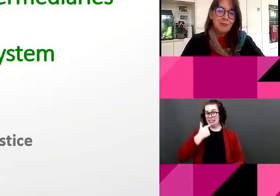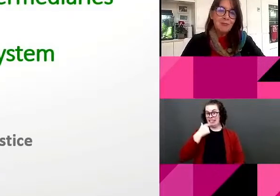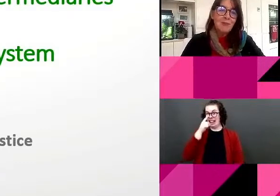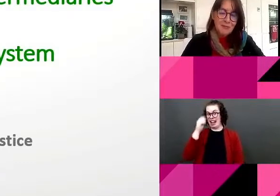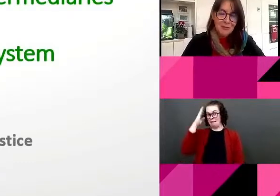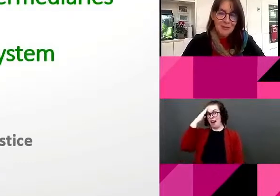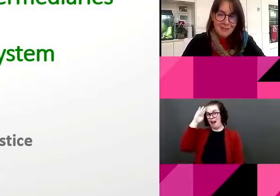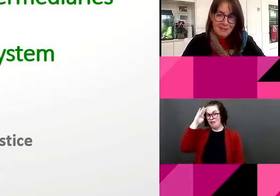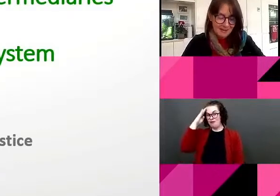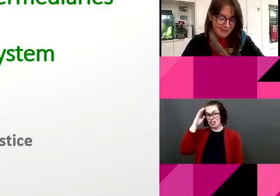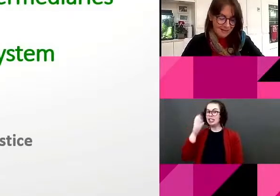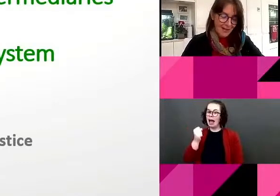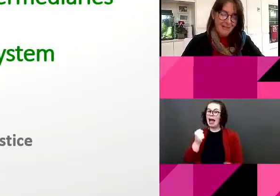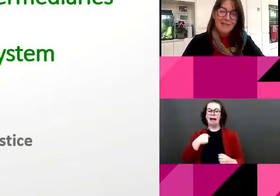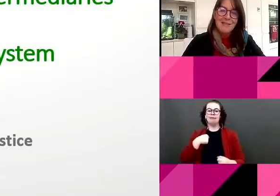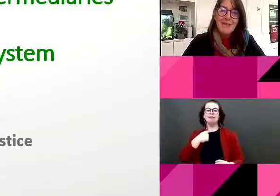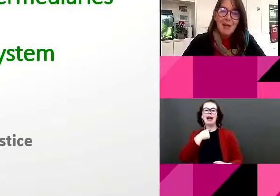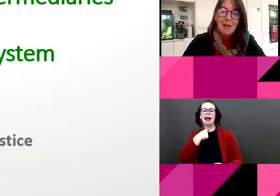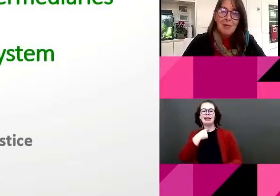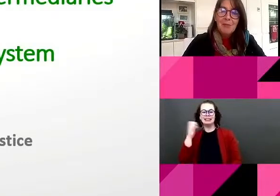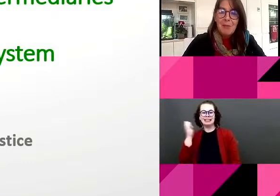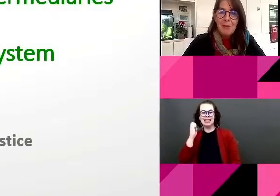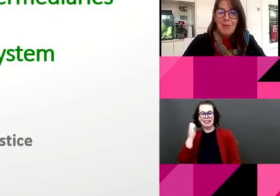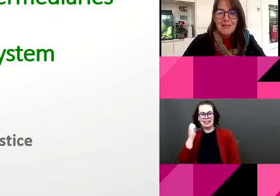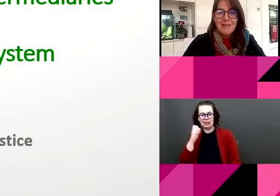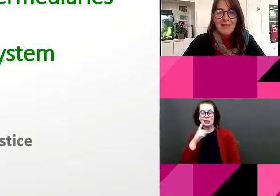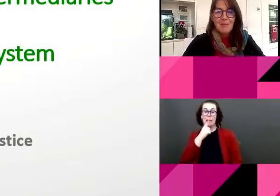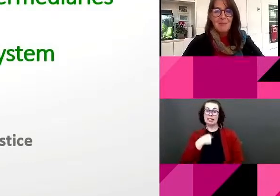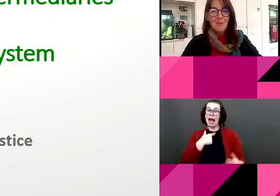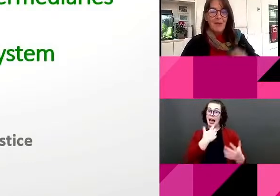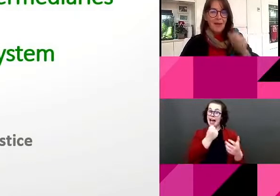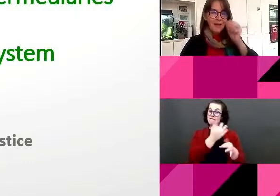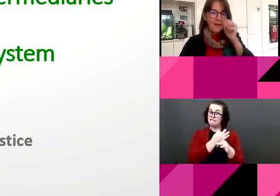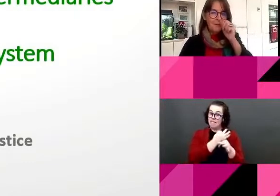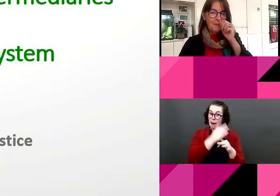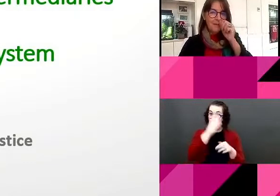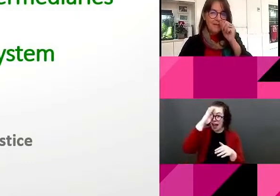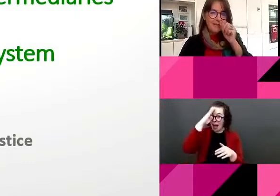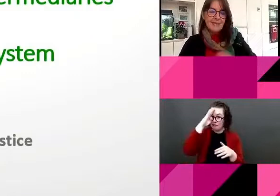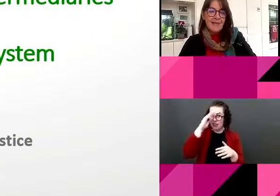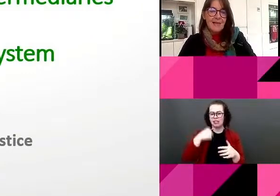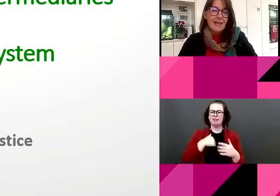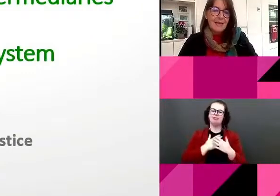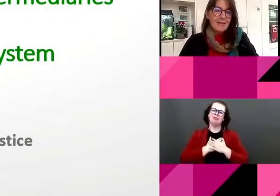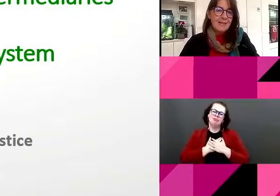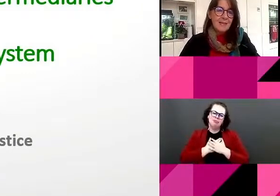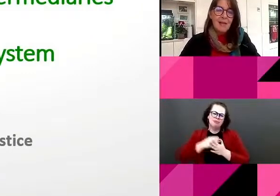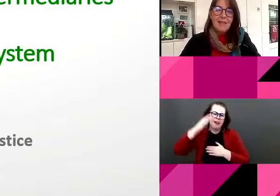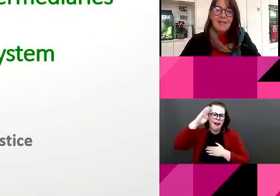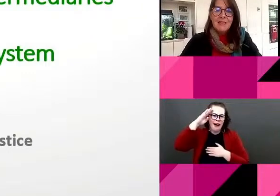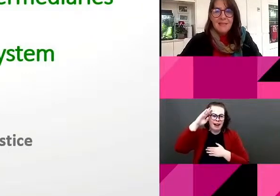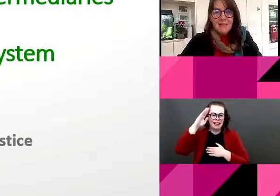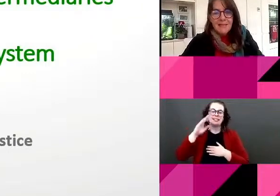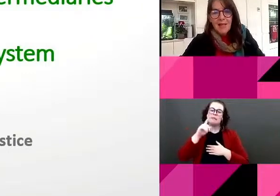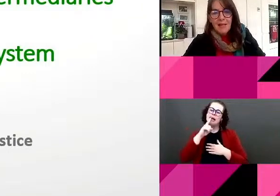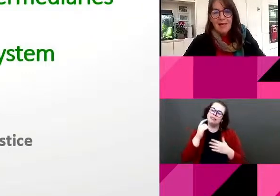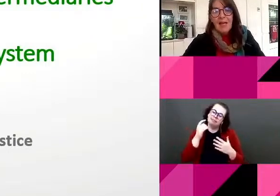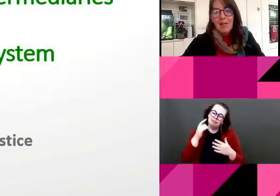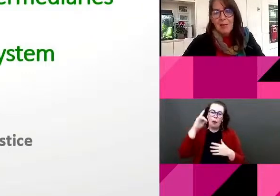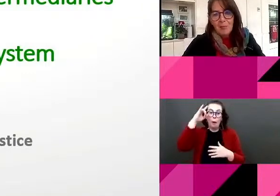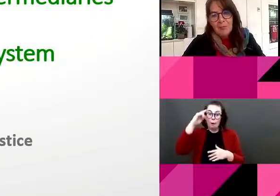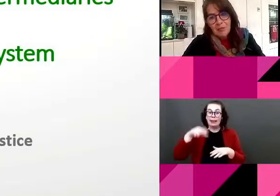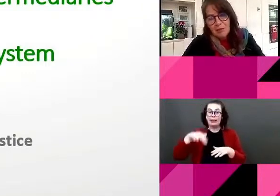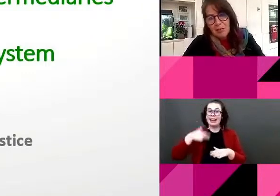I've got a great affinity to Ireland, but maybe next time. Yes, as Aideen said,